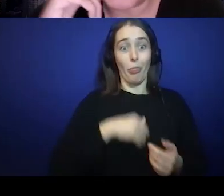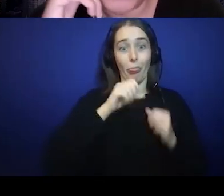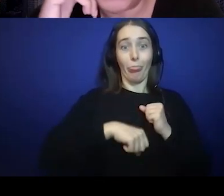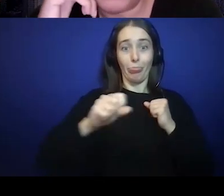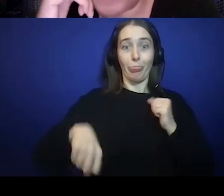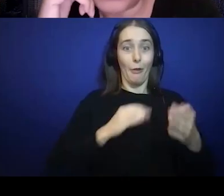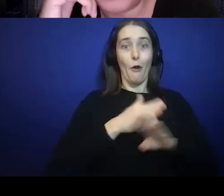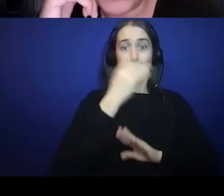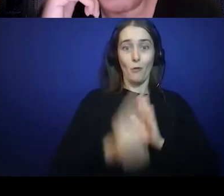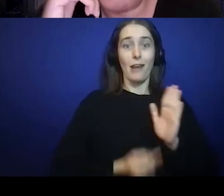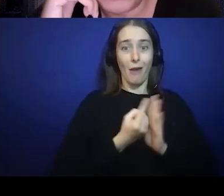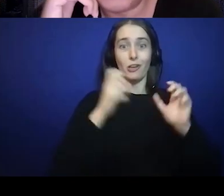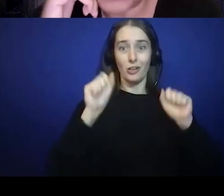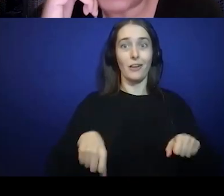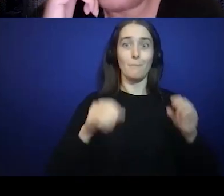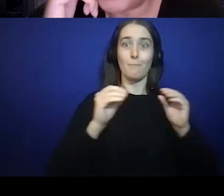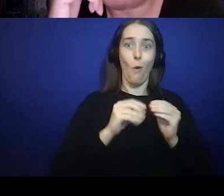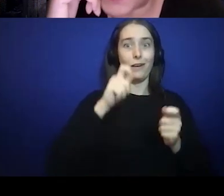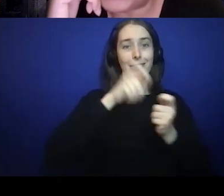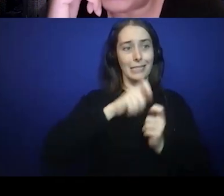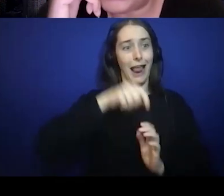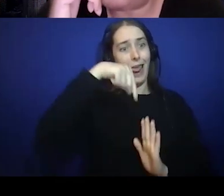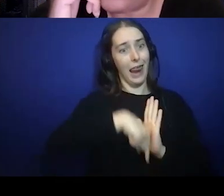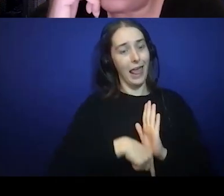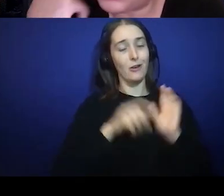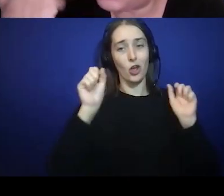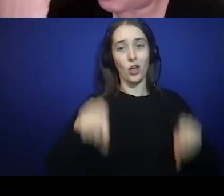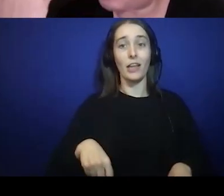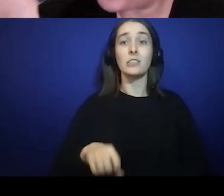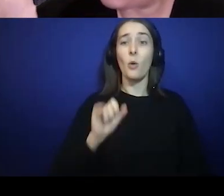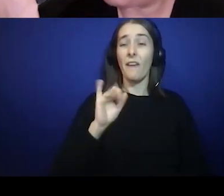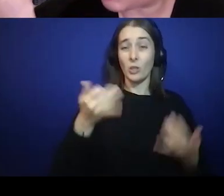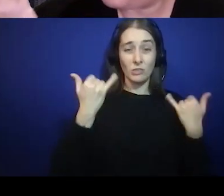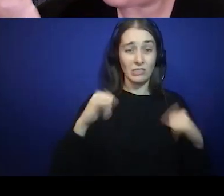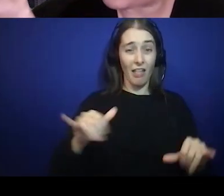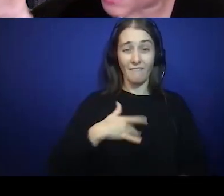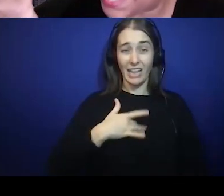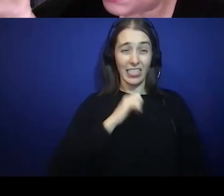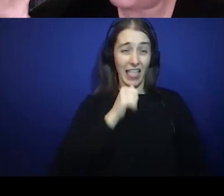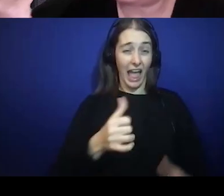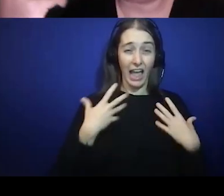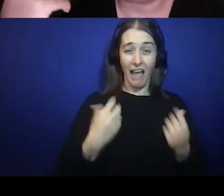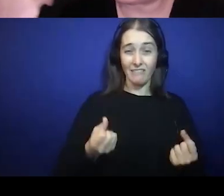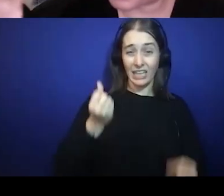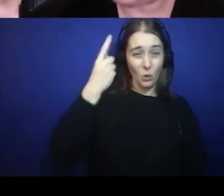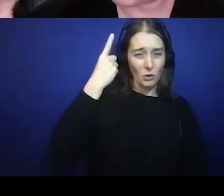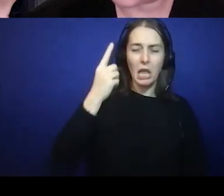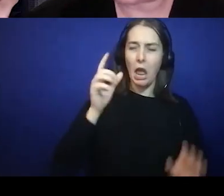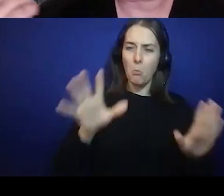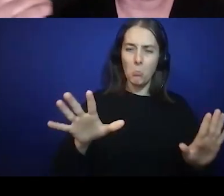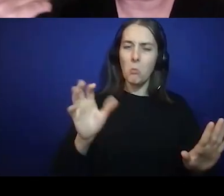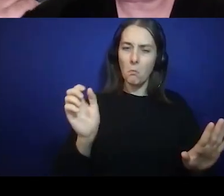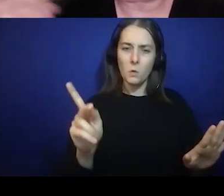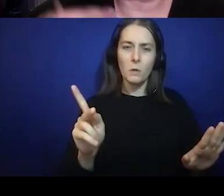much more detail we could have gone into, please do not feel badly if you still don't feel comfortable yet. There's a lot